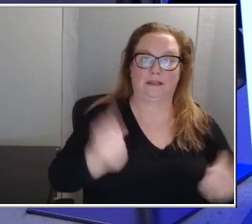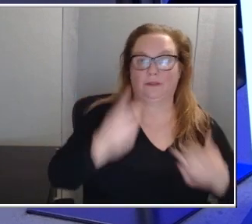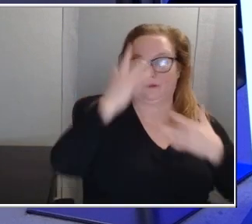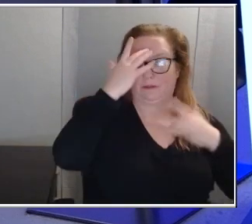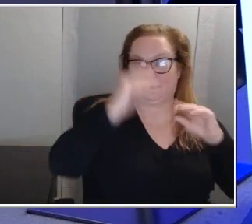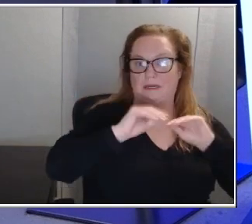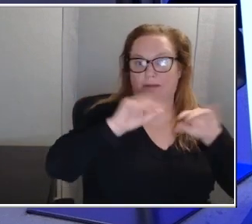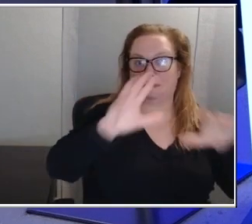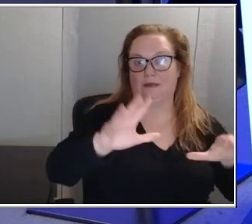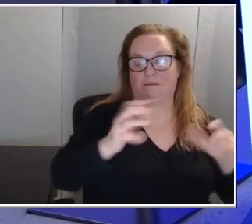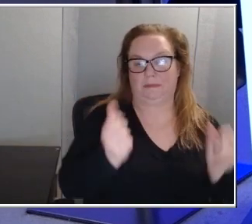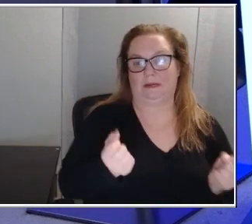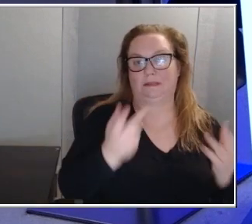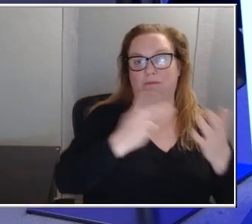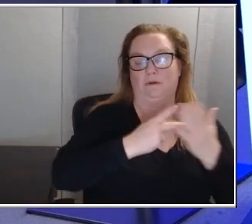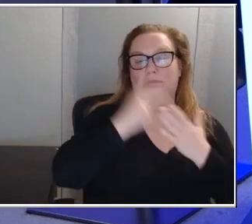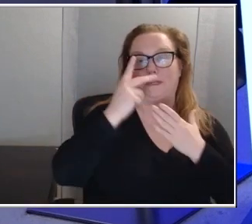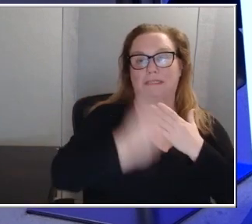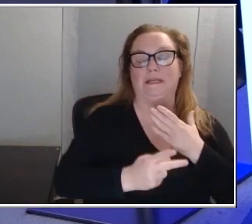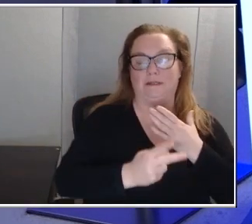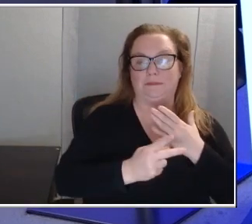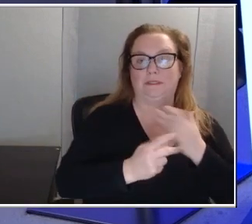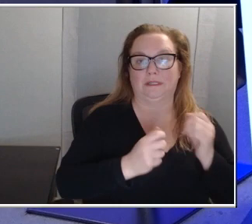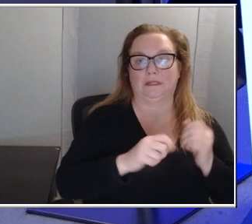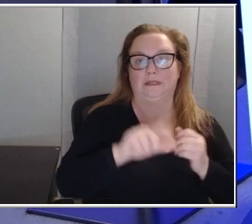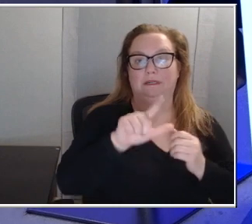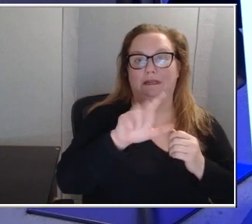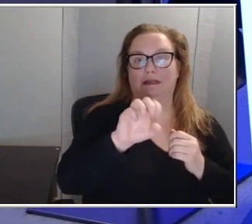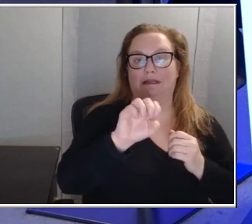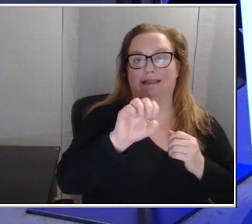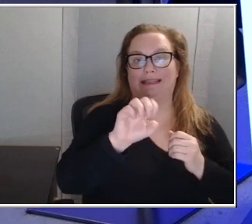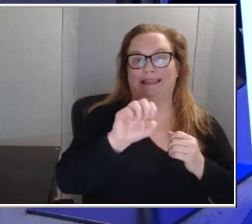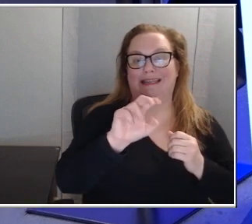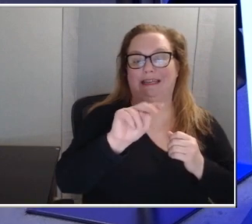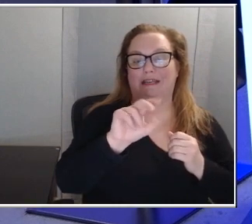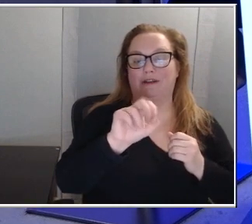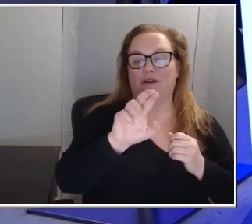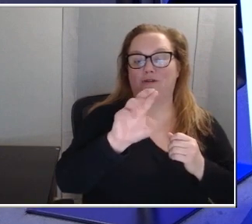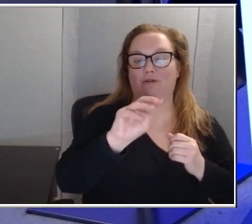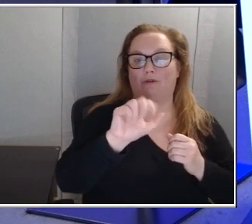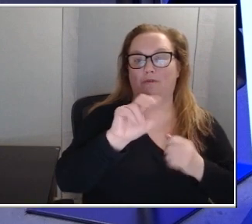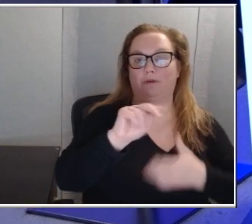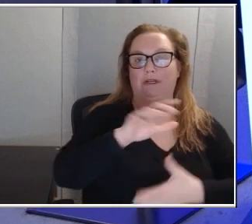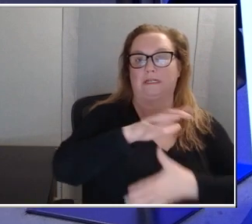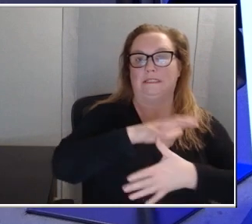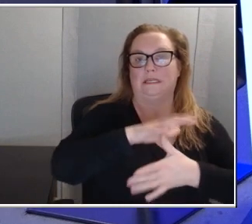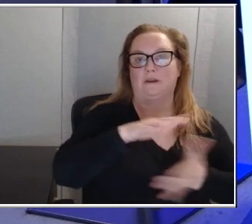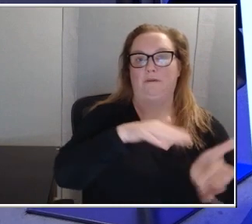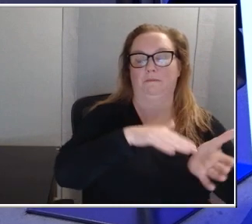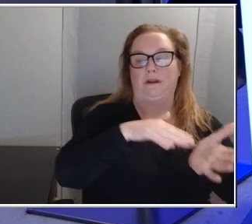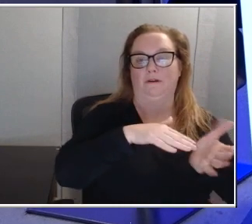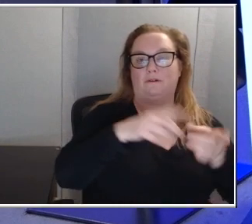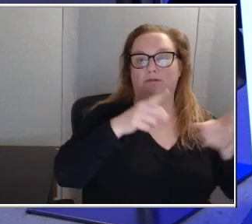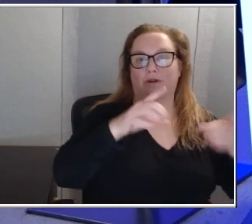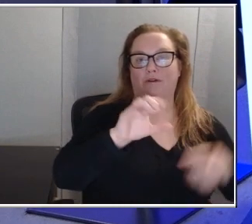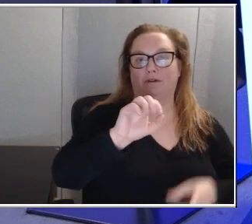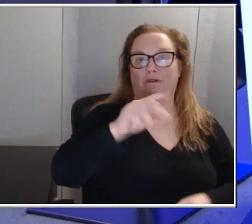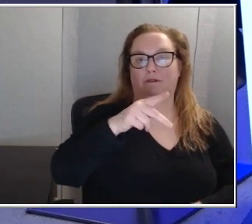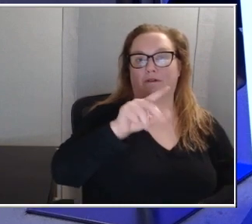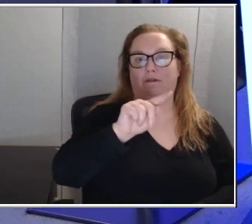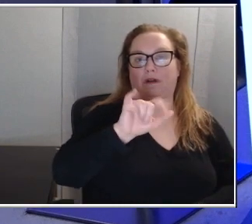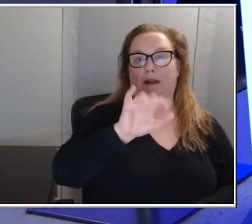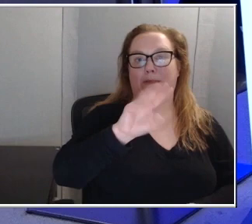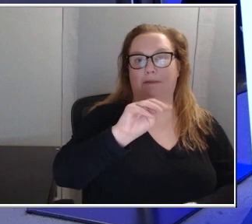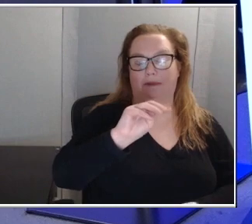this program multiple times over the last few years. Dr. Lee Norman is currently the Senior Medical Director of Optum and previously served